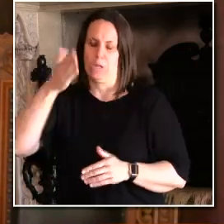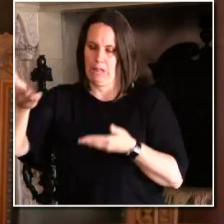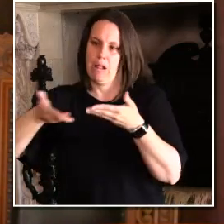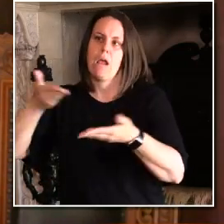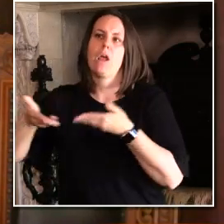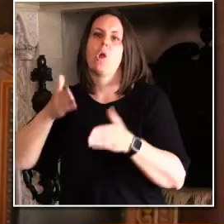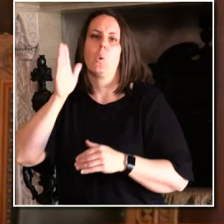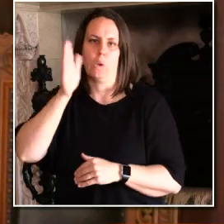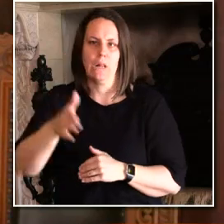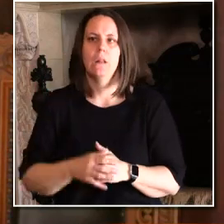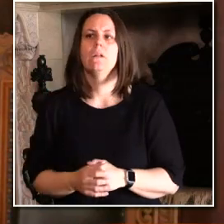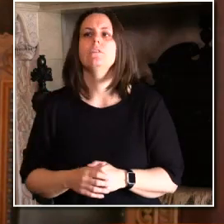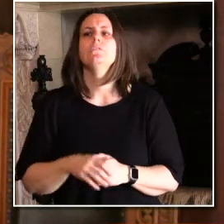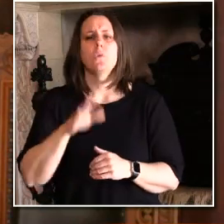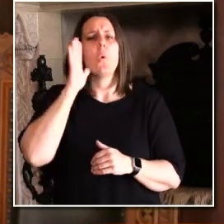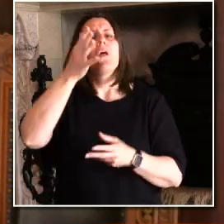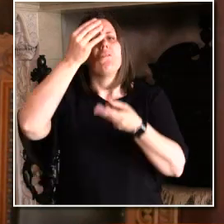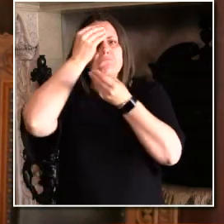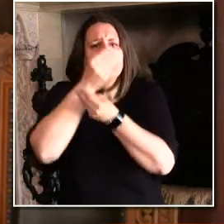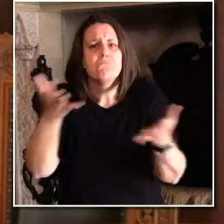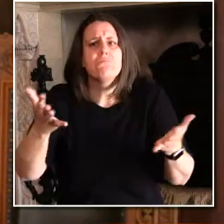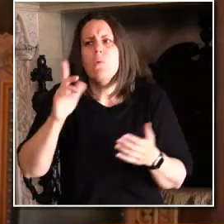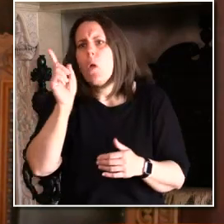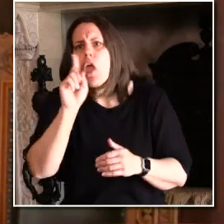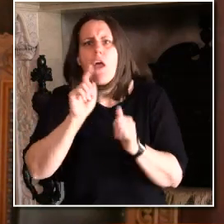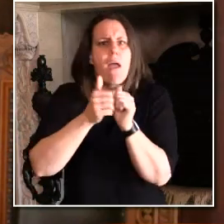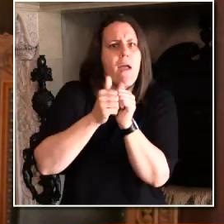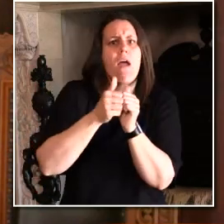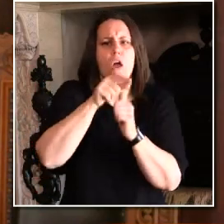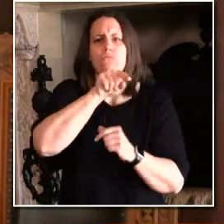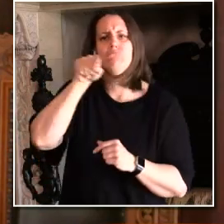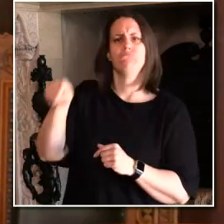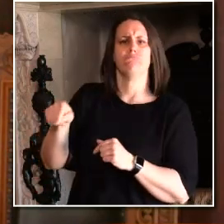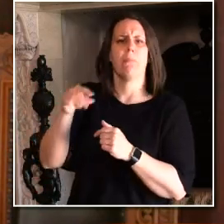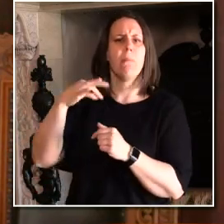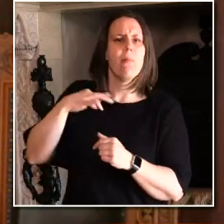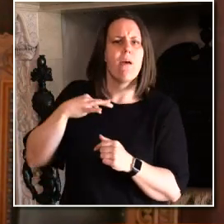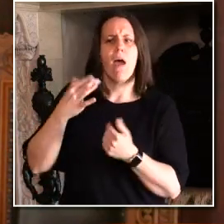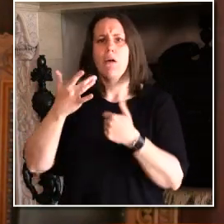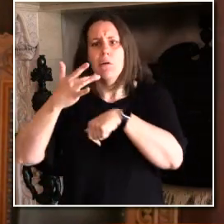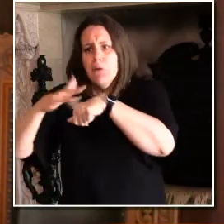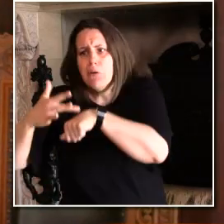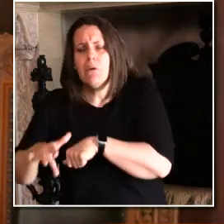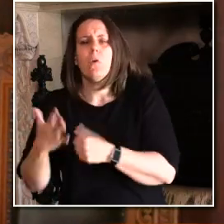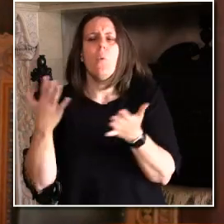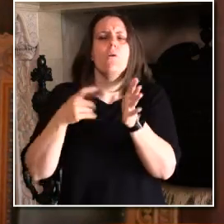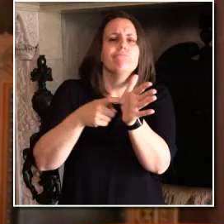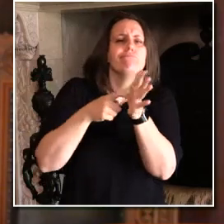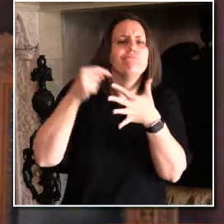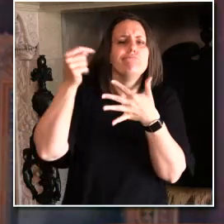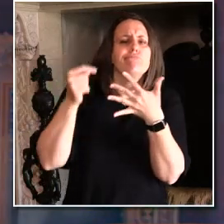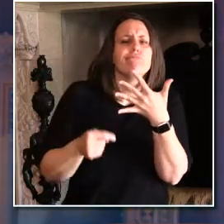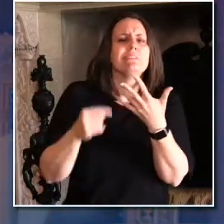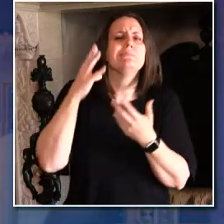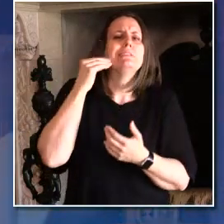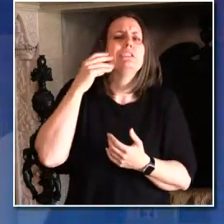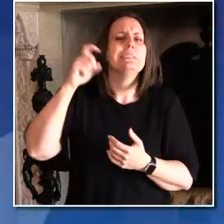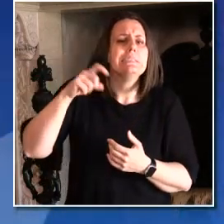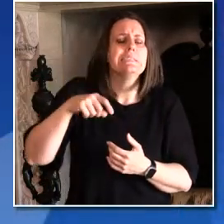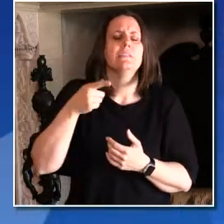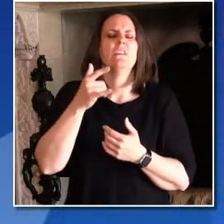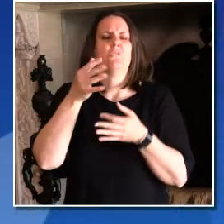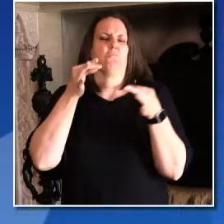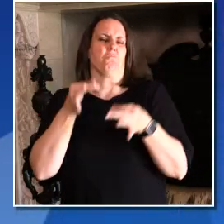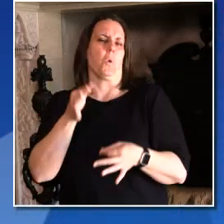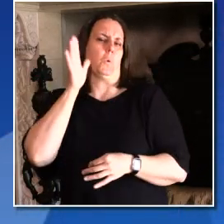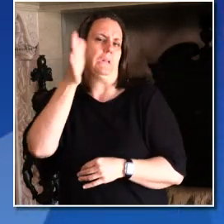keeping the public informed of when those positions are available and what the requirements are and how you would apply. And you talk about those requirements, and